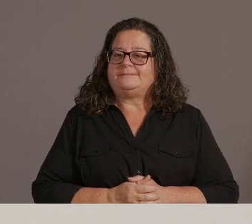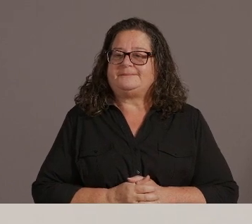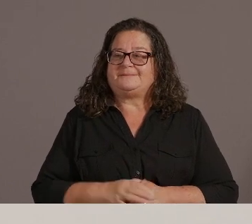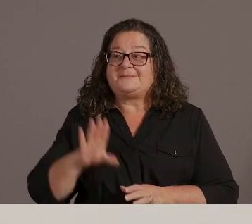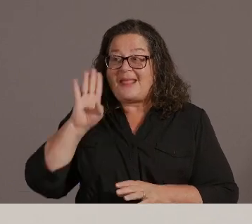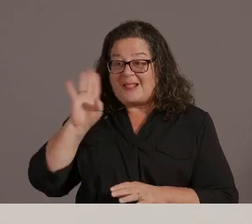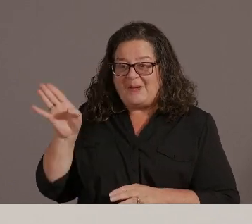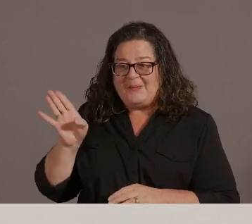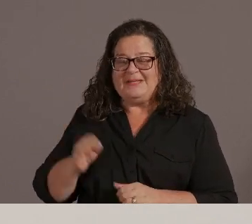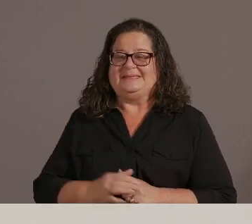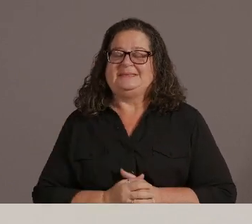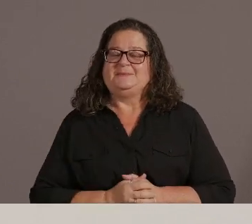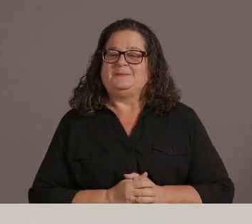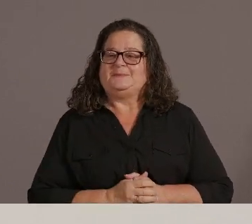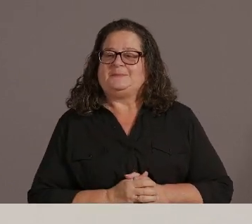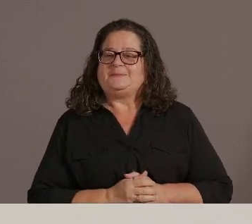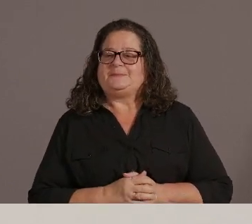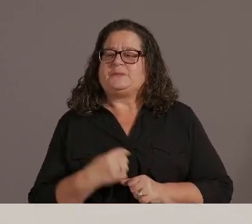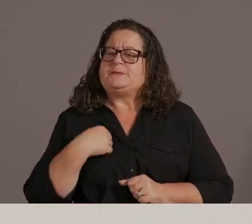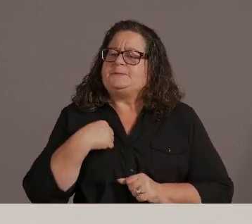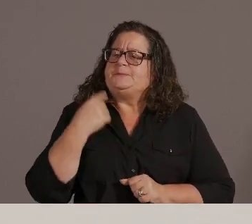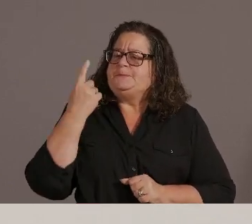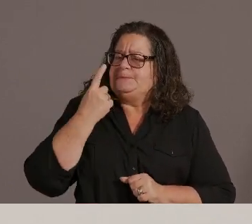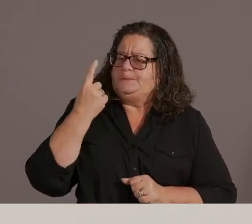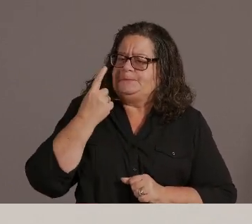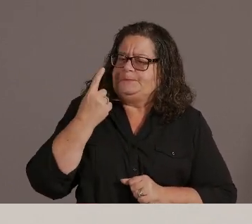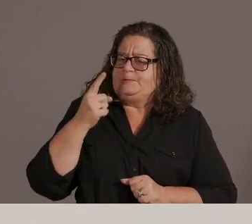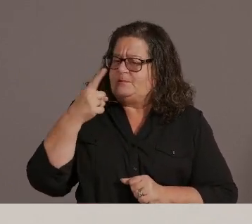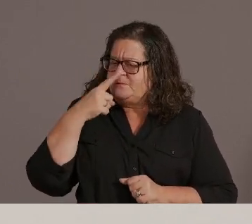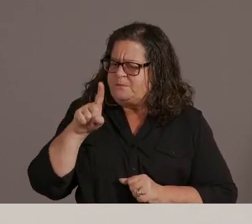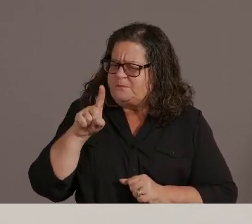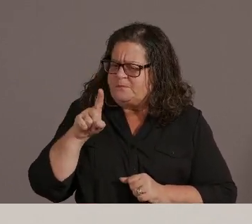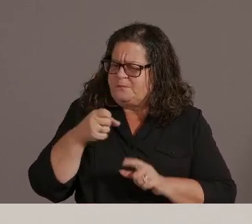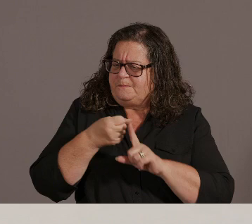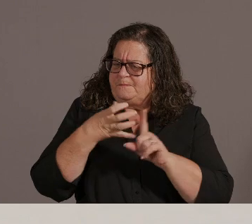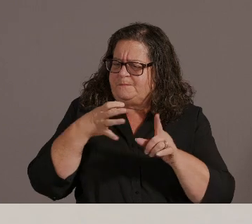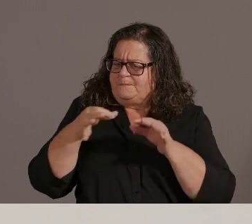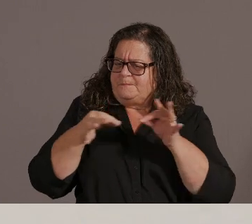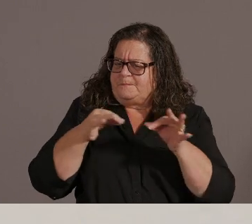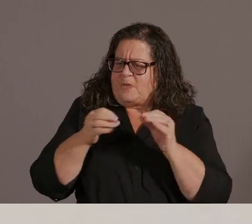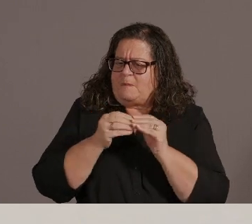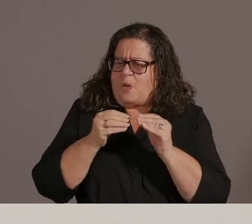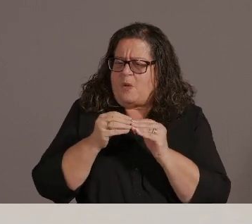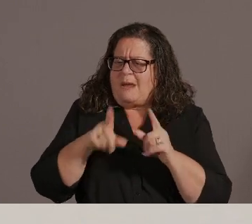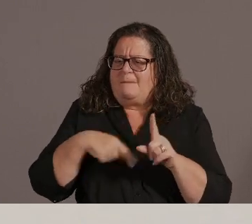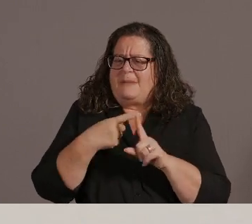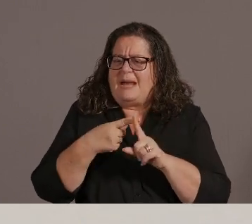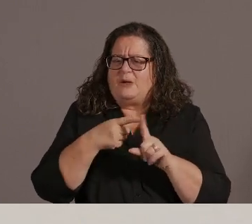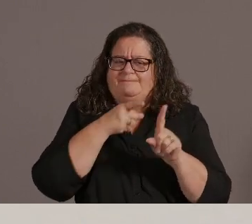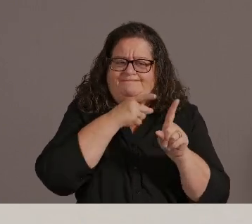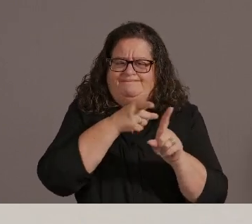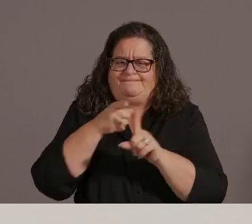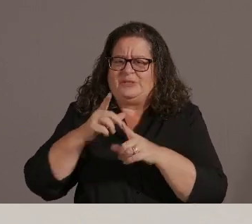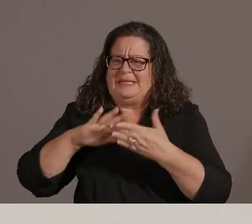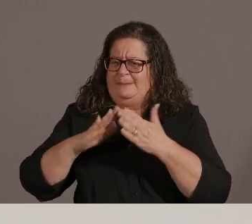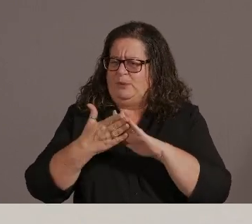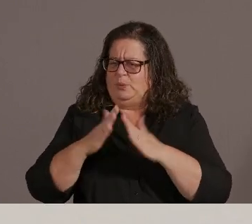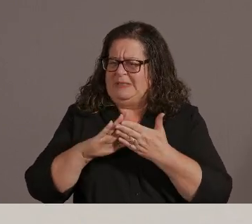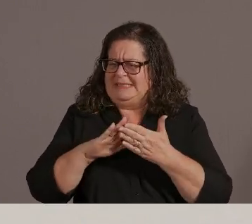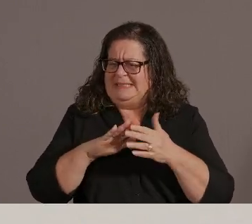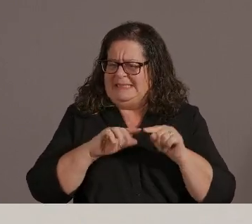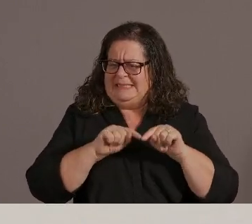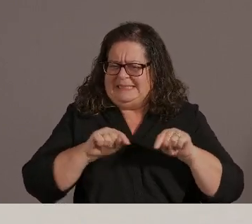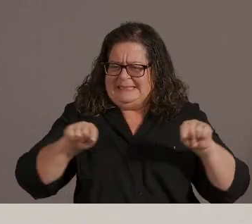Hello. I was wondering if you could talk a little bit more about targeting certain communities throughout the